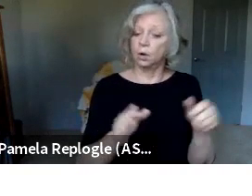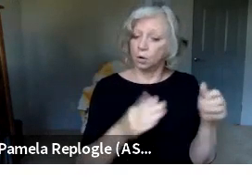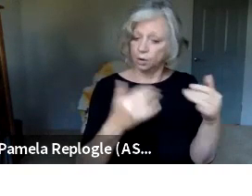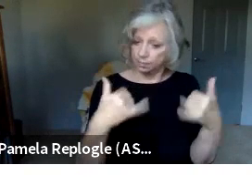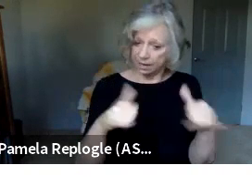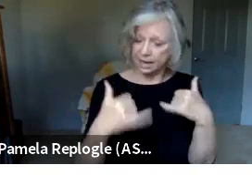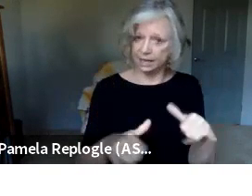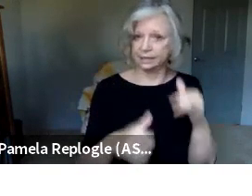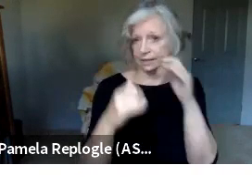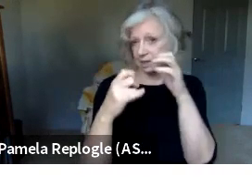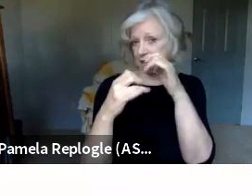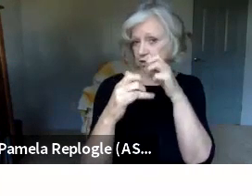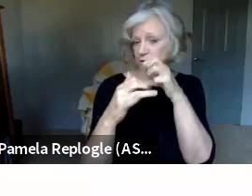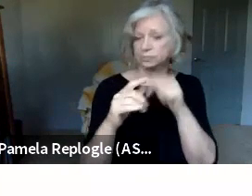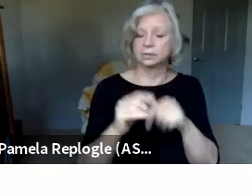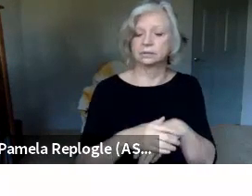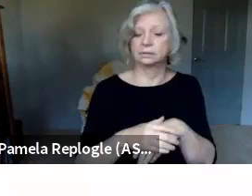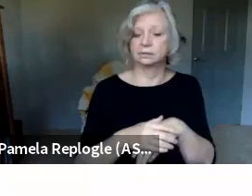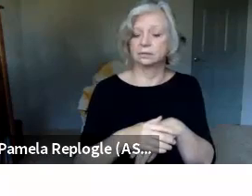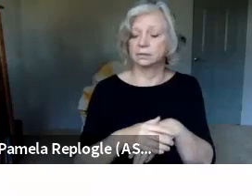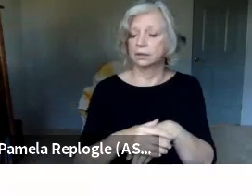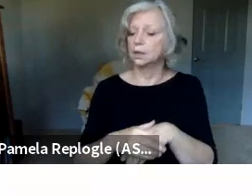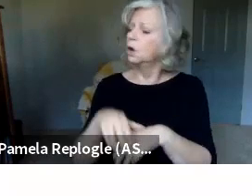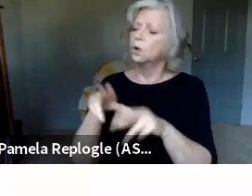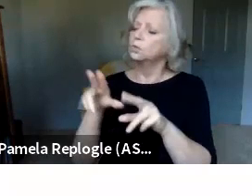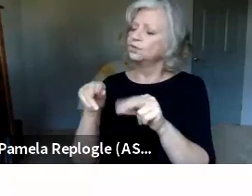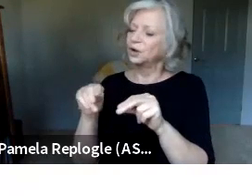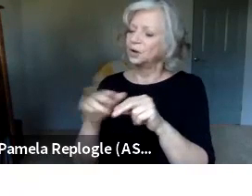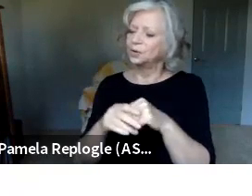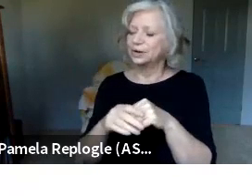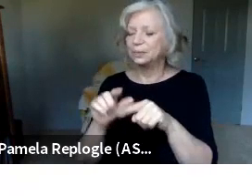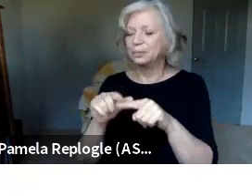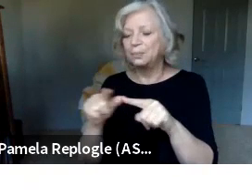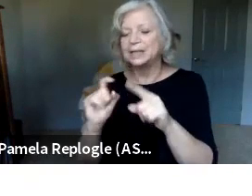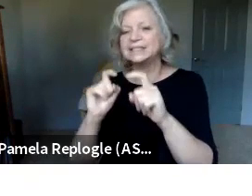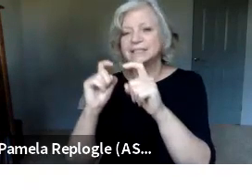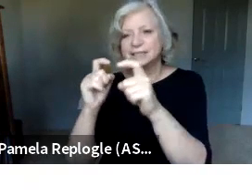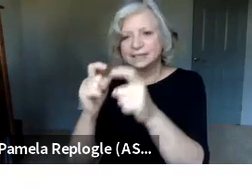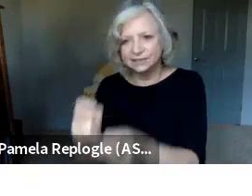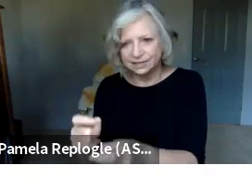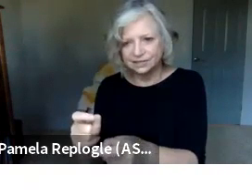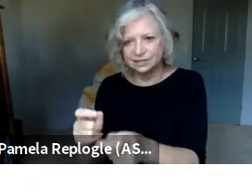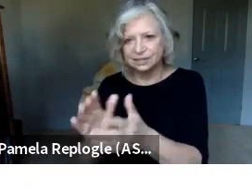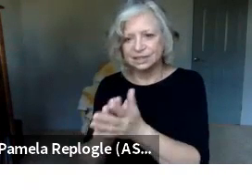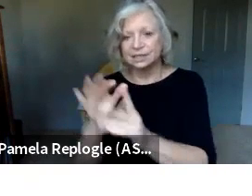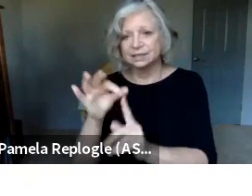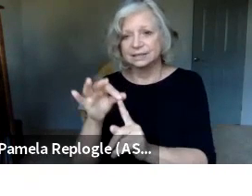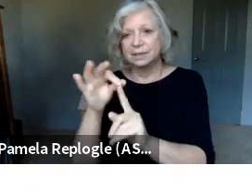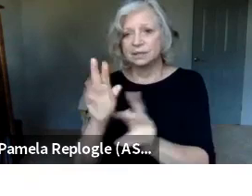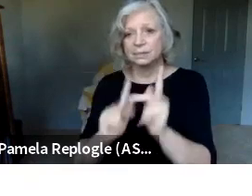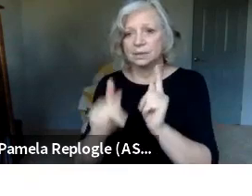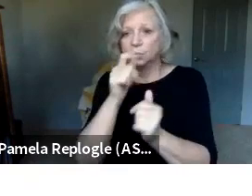Generally, there are no restrictions. There are recommendations, however, especially for